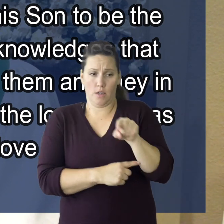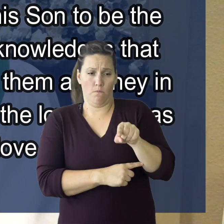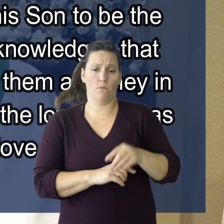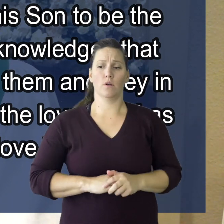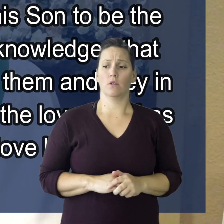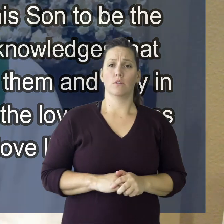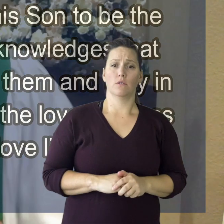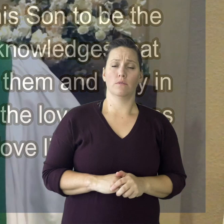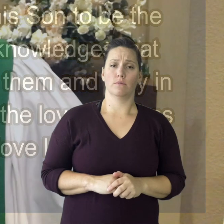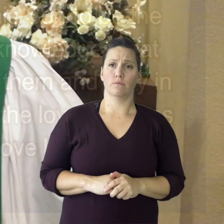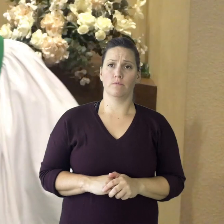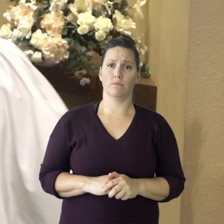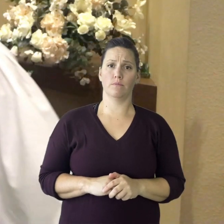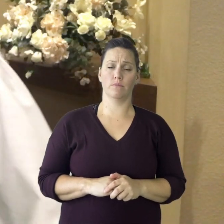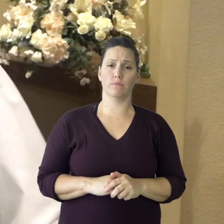them."